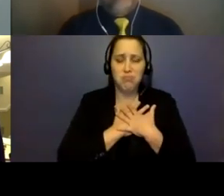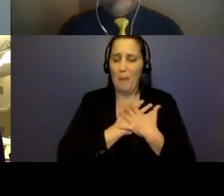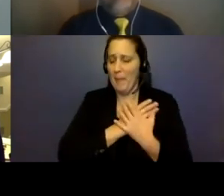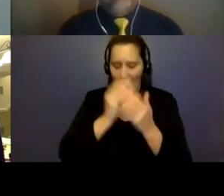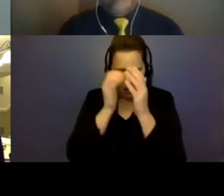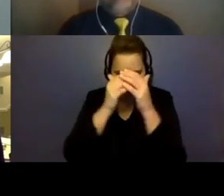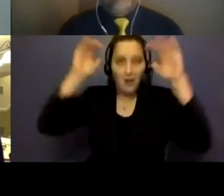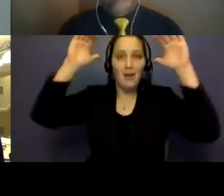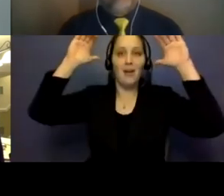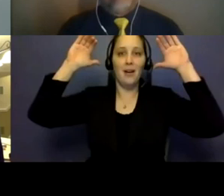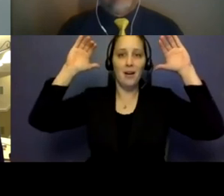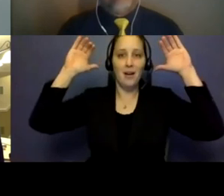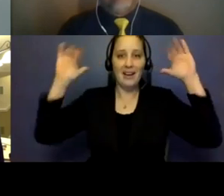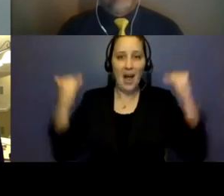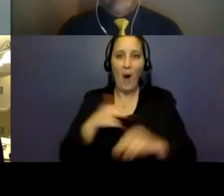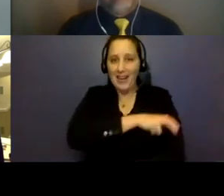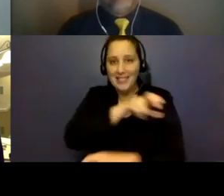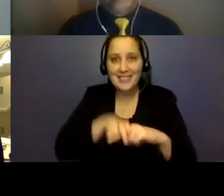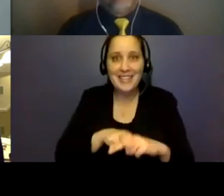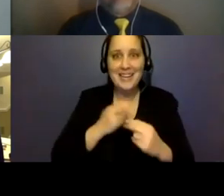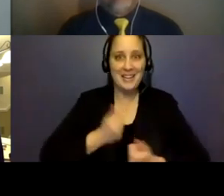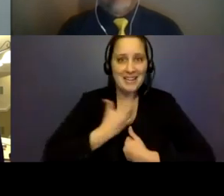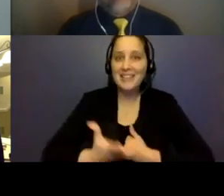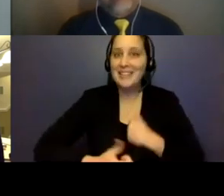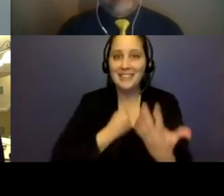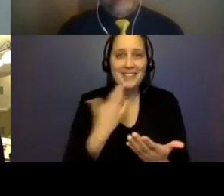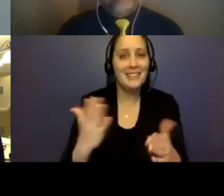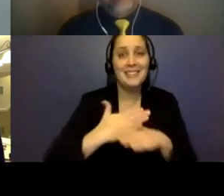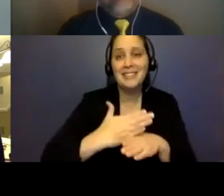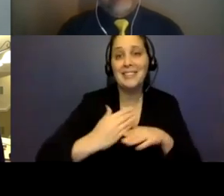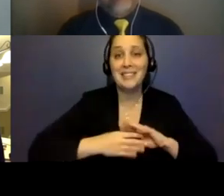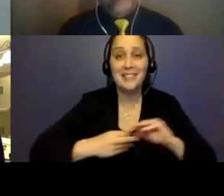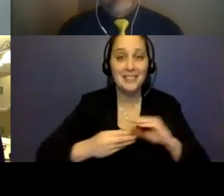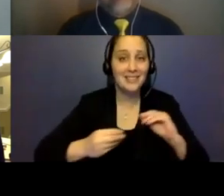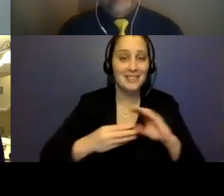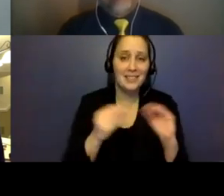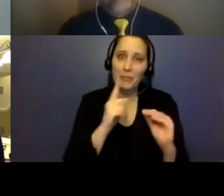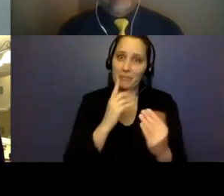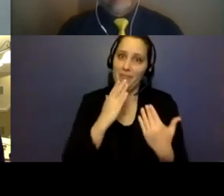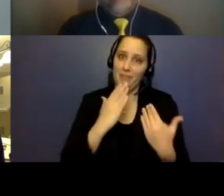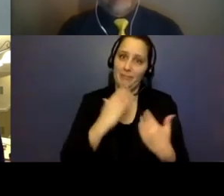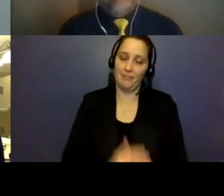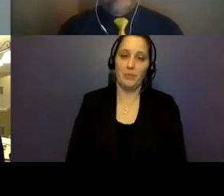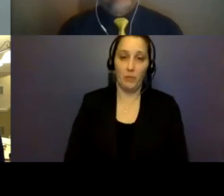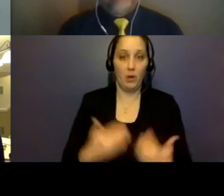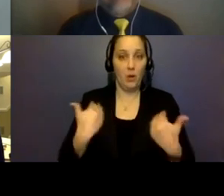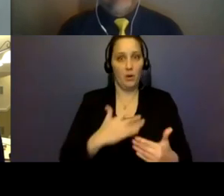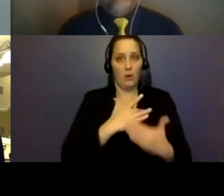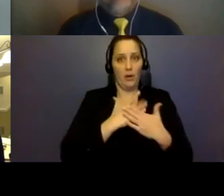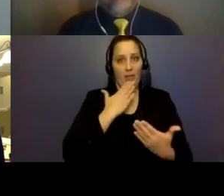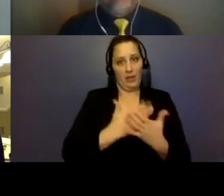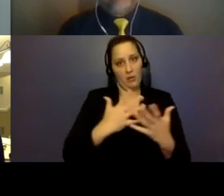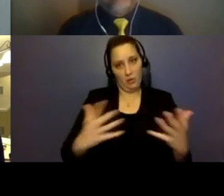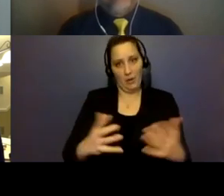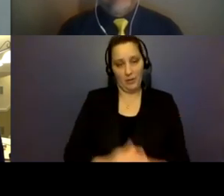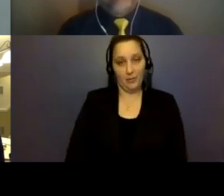a place where I can even sit here now to talk and share the way that I do. So I'm very grateful for that. Wow. Thank you. Thanks so much,